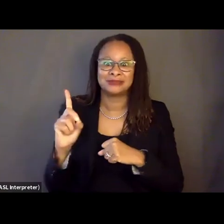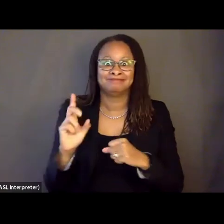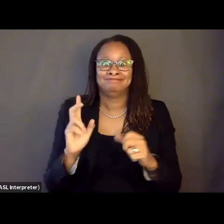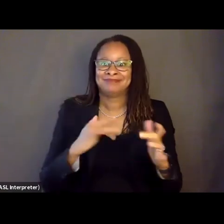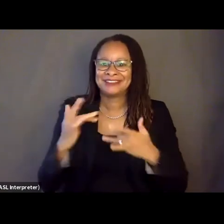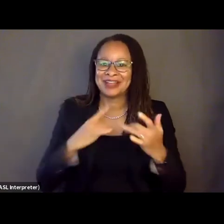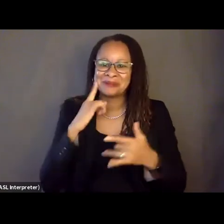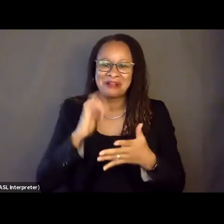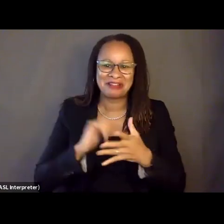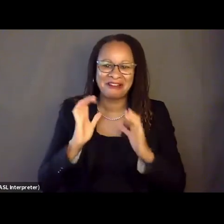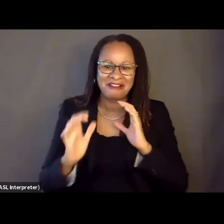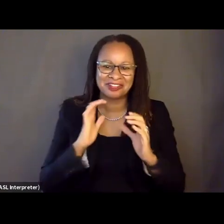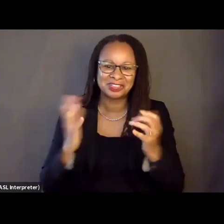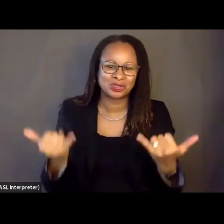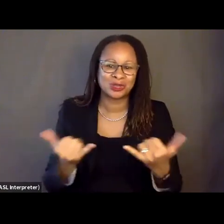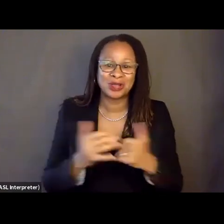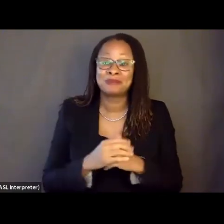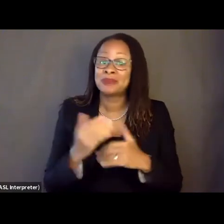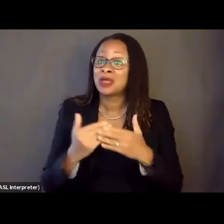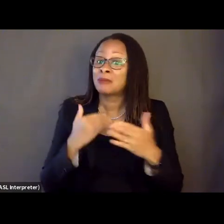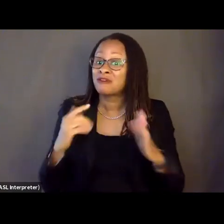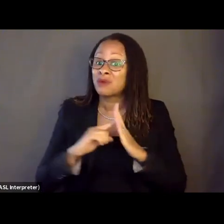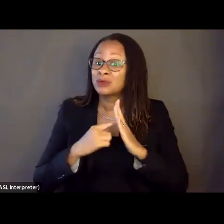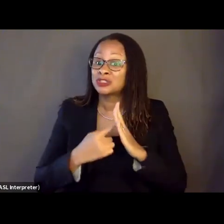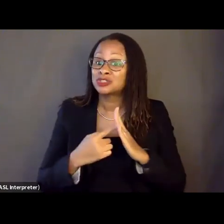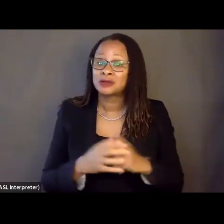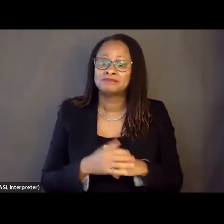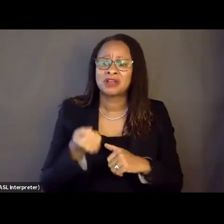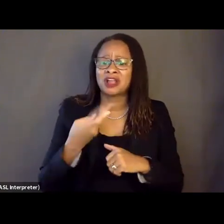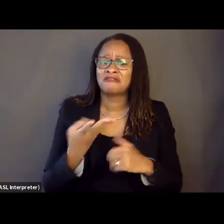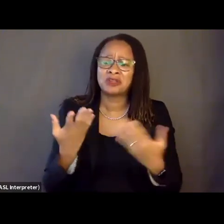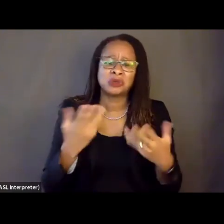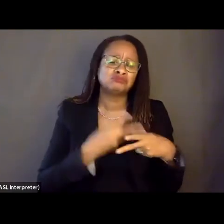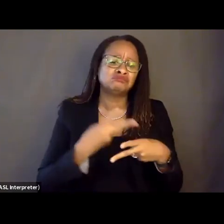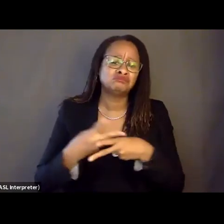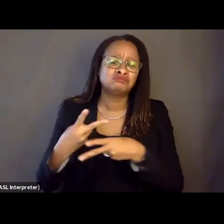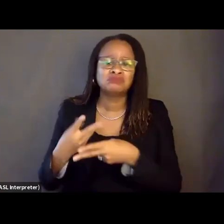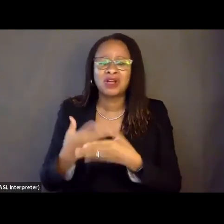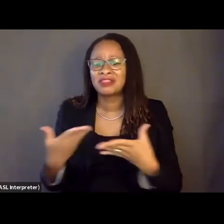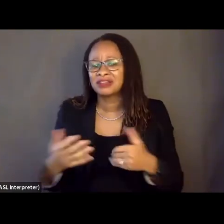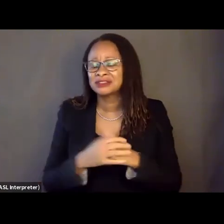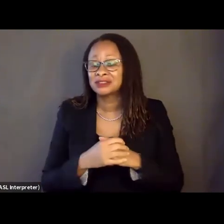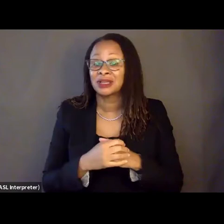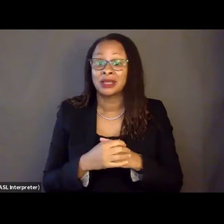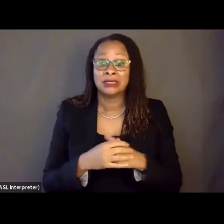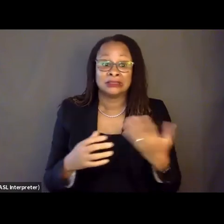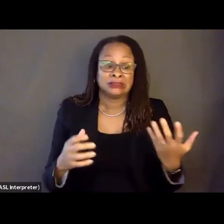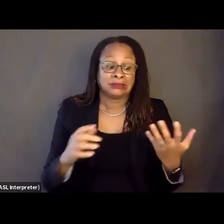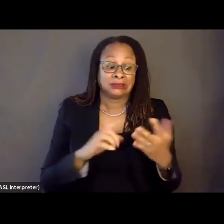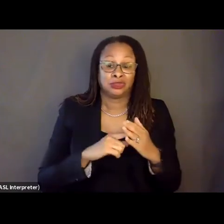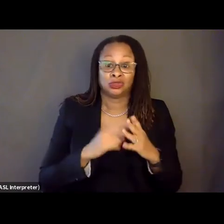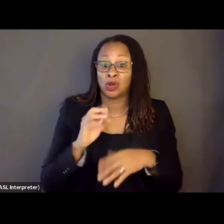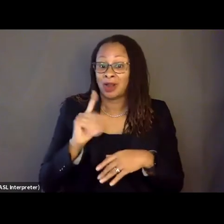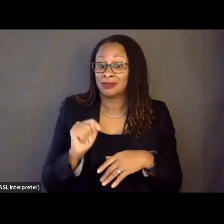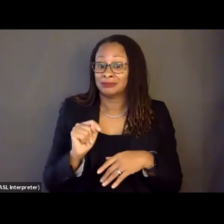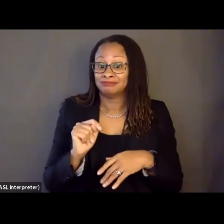conversation. Before we get started, just a few housekeeping things. I would like to start out